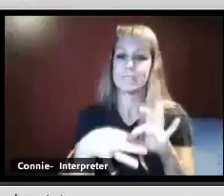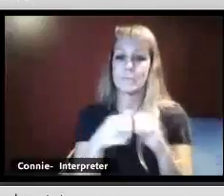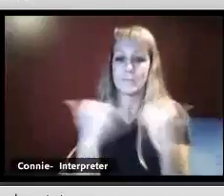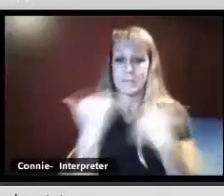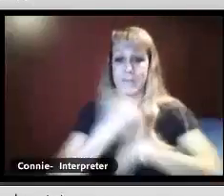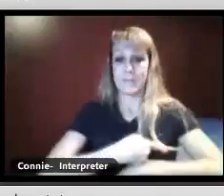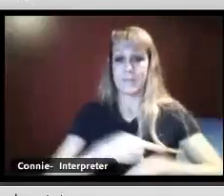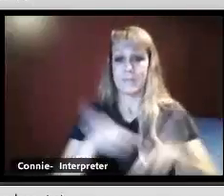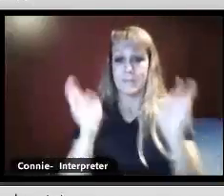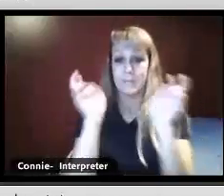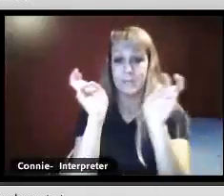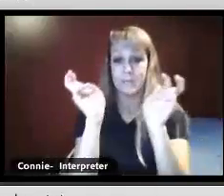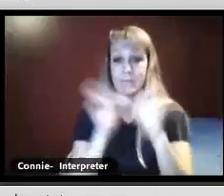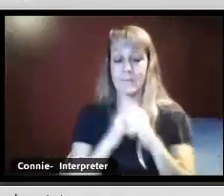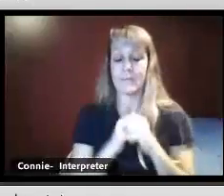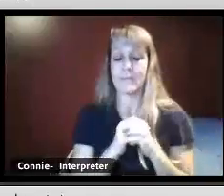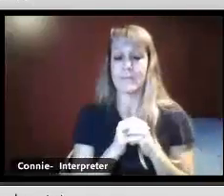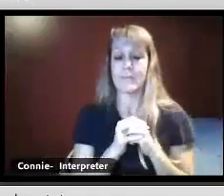with